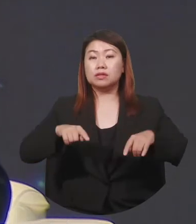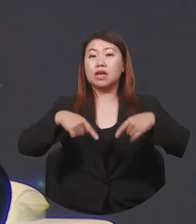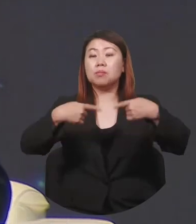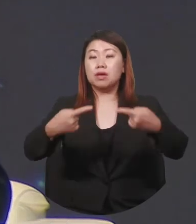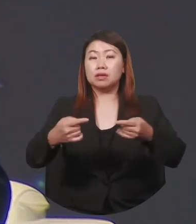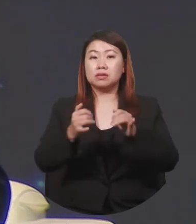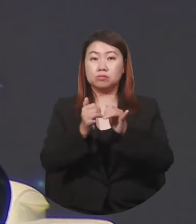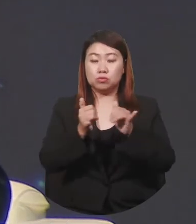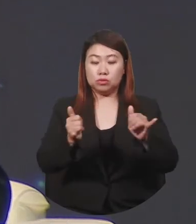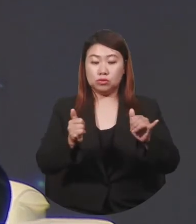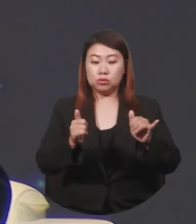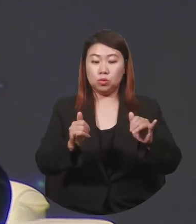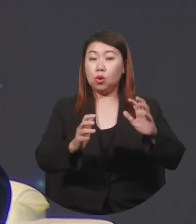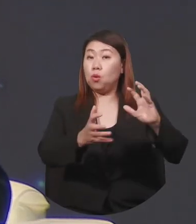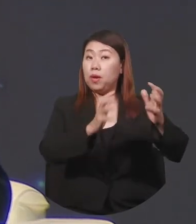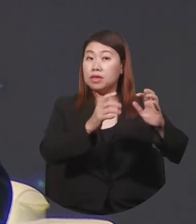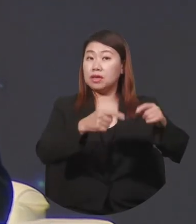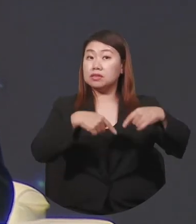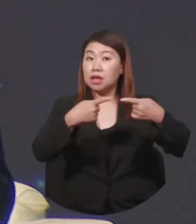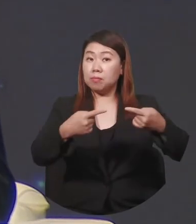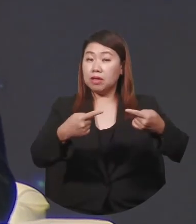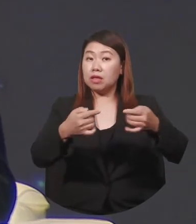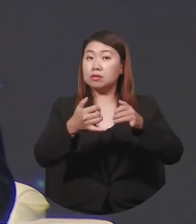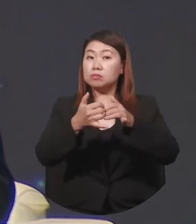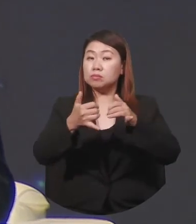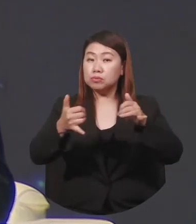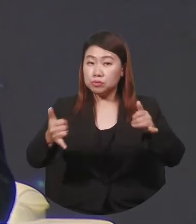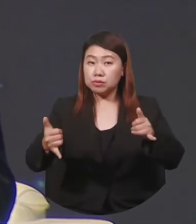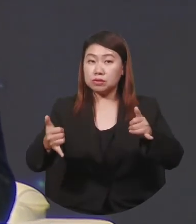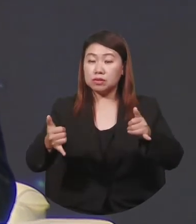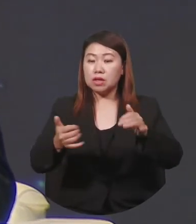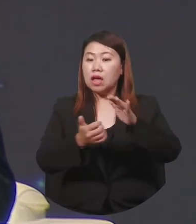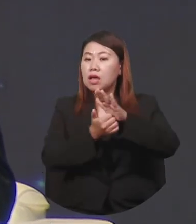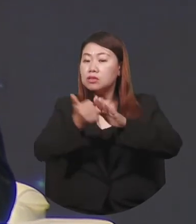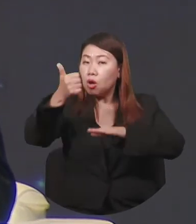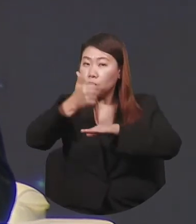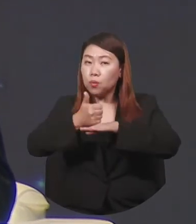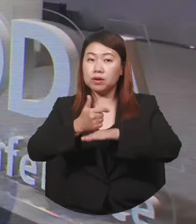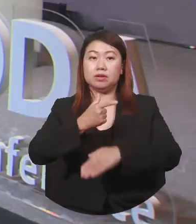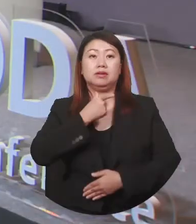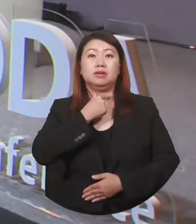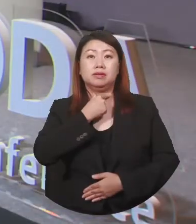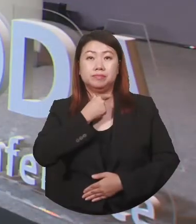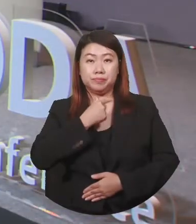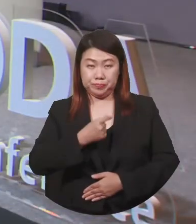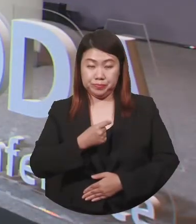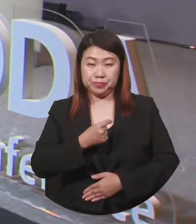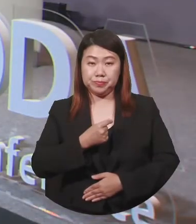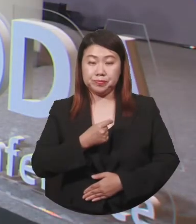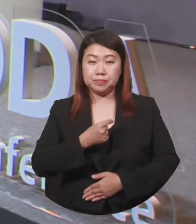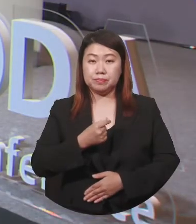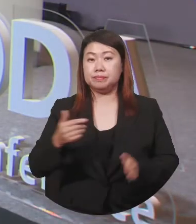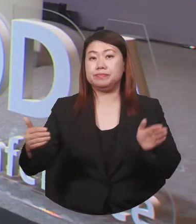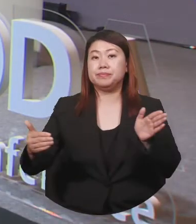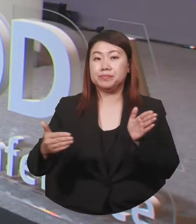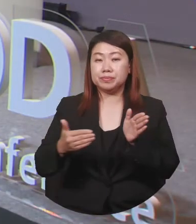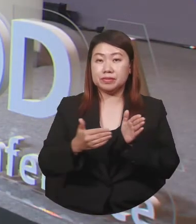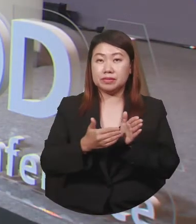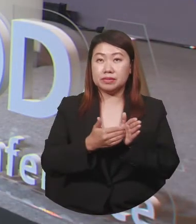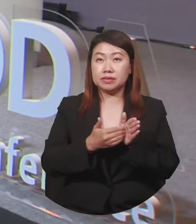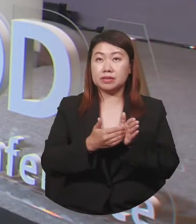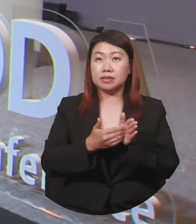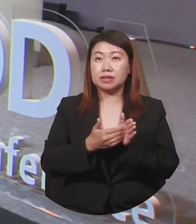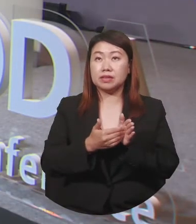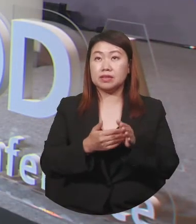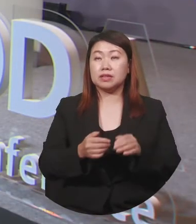all of you all the best. Thank you. Thank you so much. A colleague from Indonesian Aid.